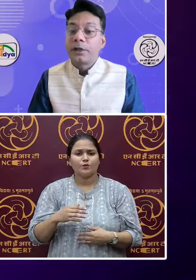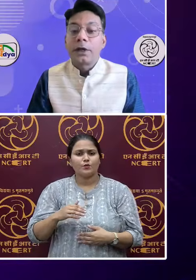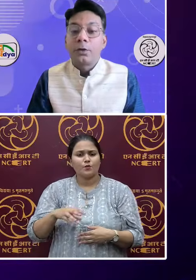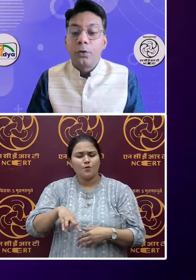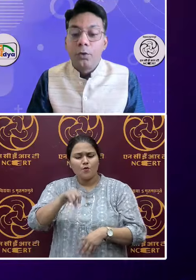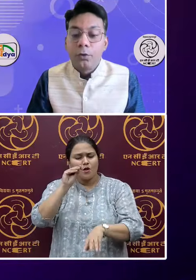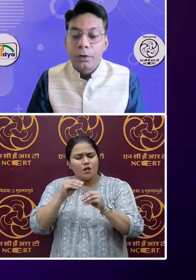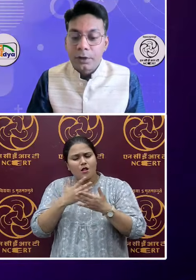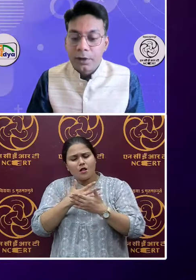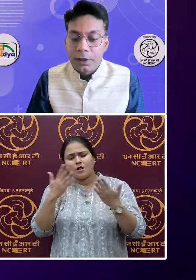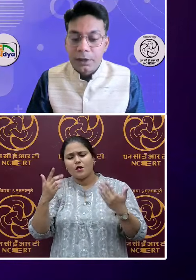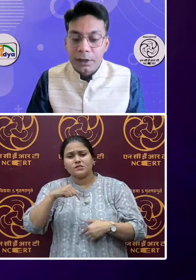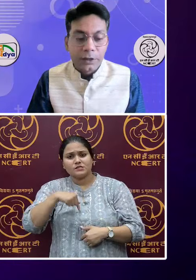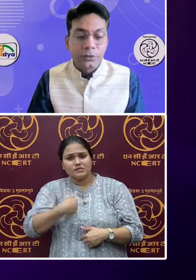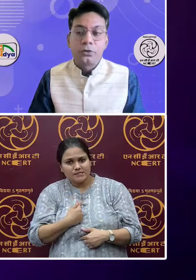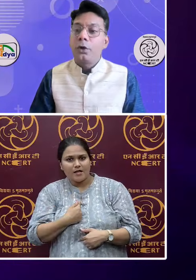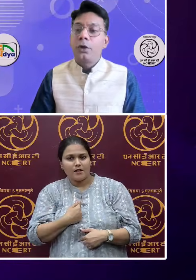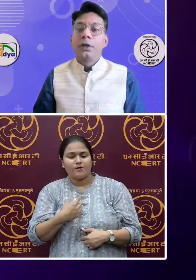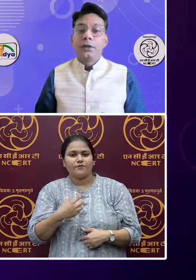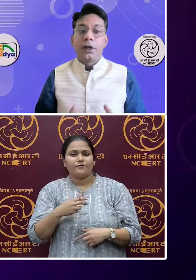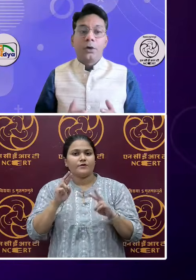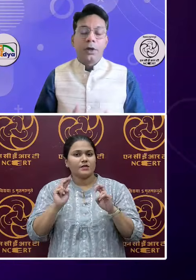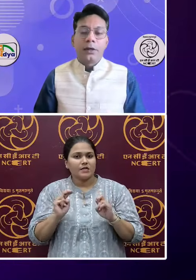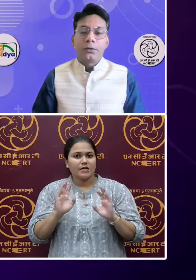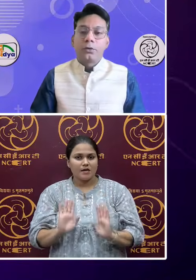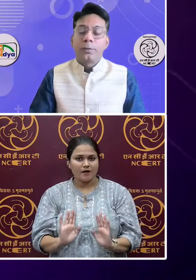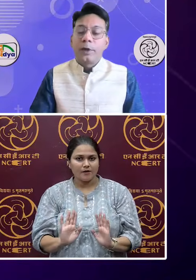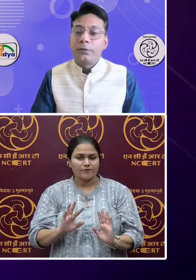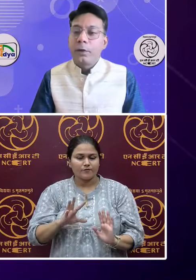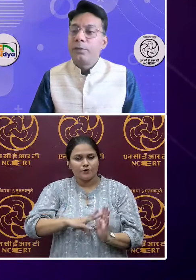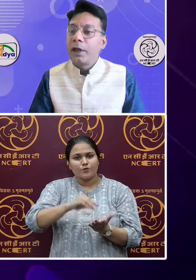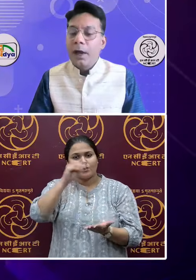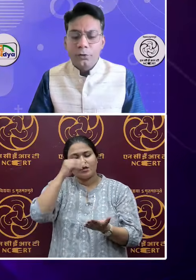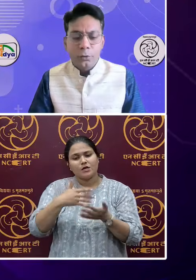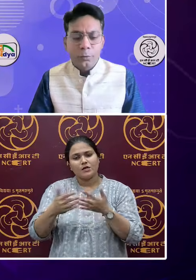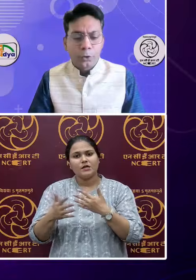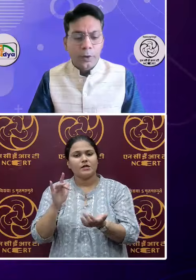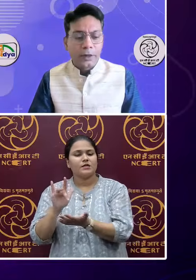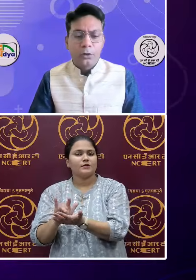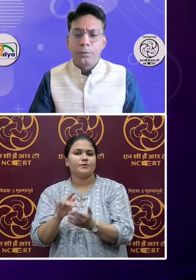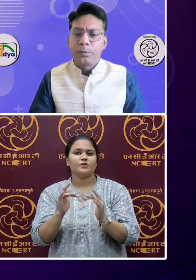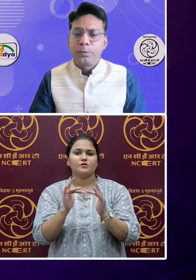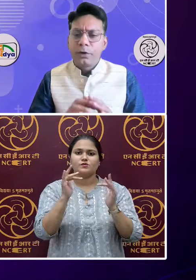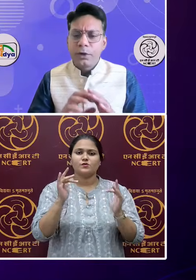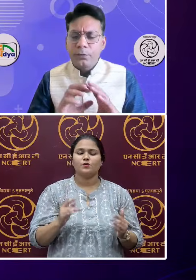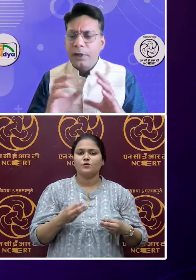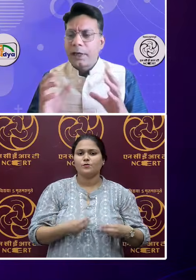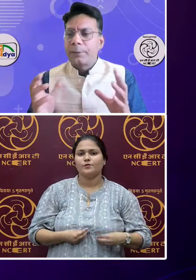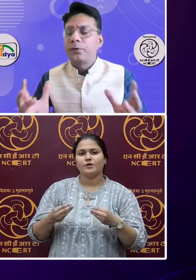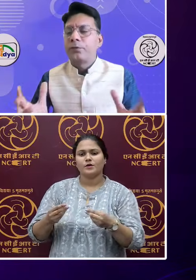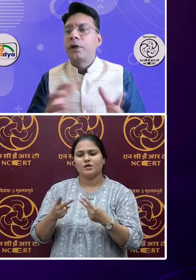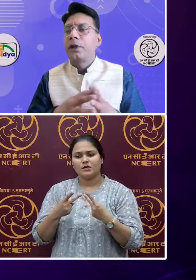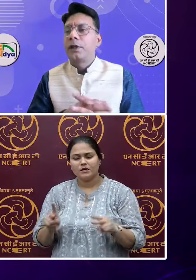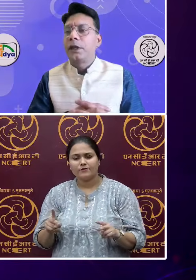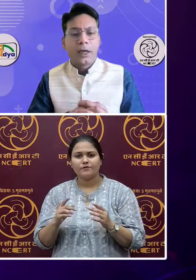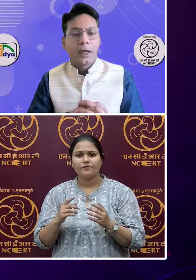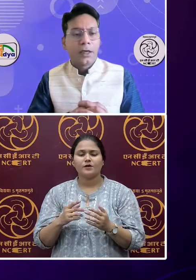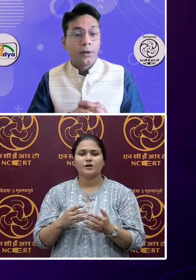per their own learning needs. So the online course platform, they also provide different type